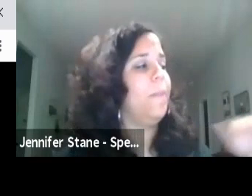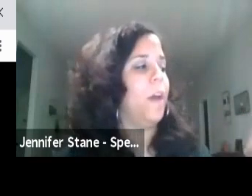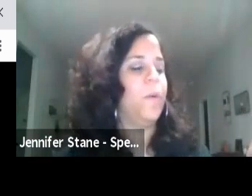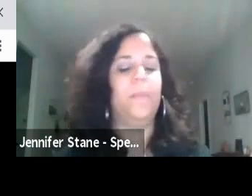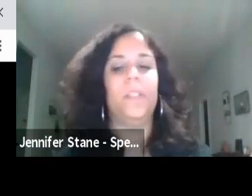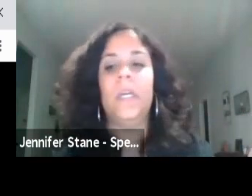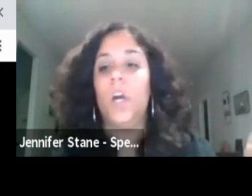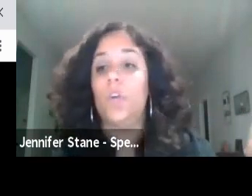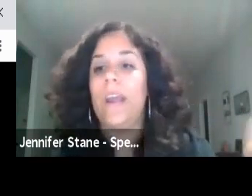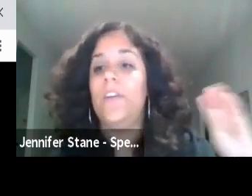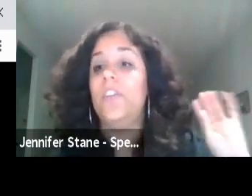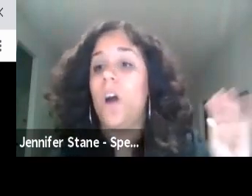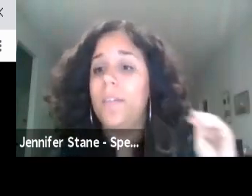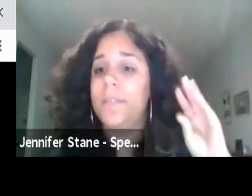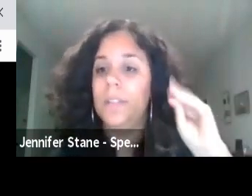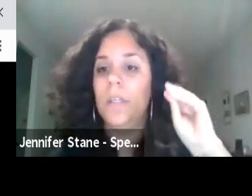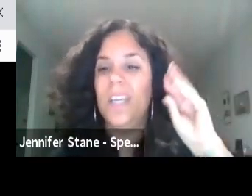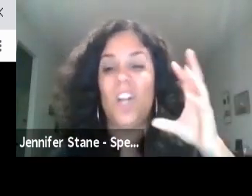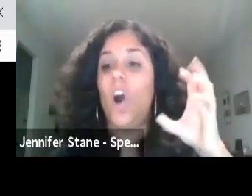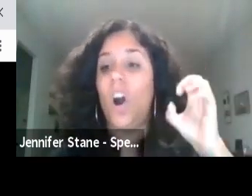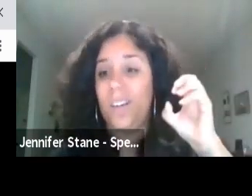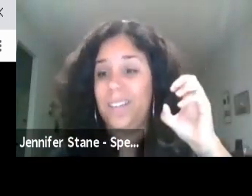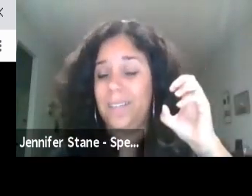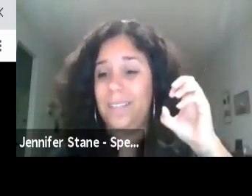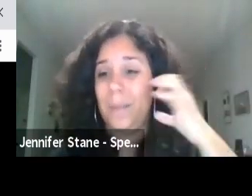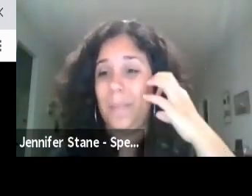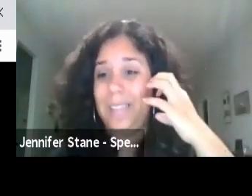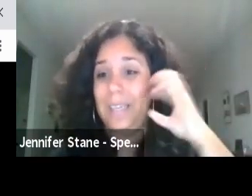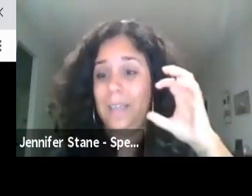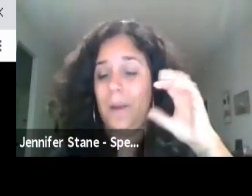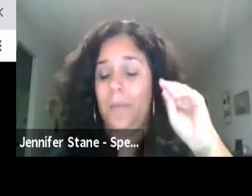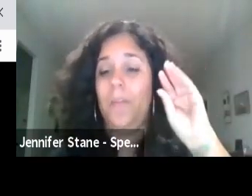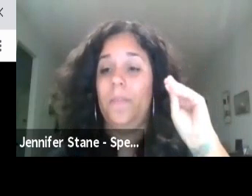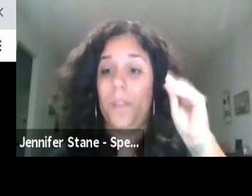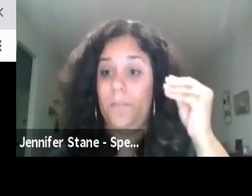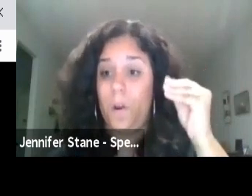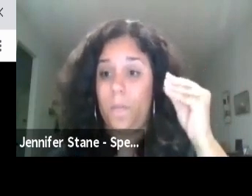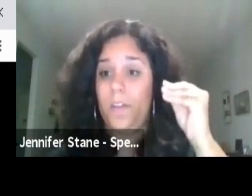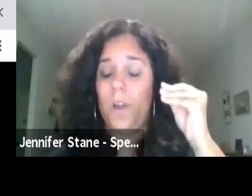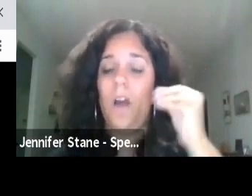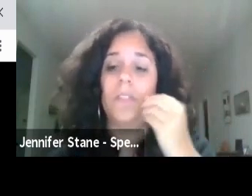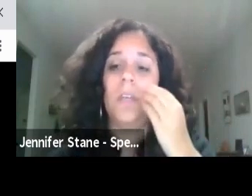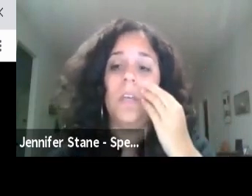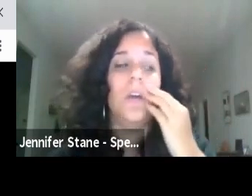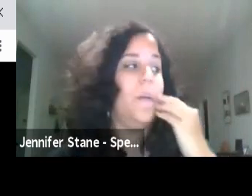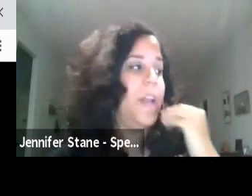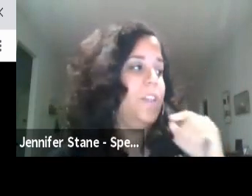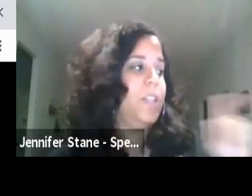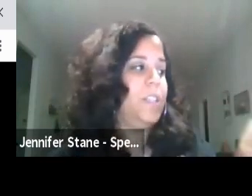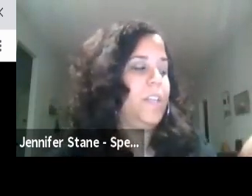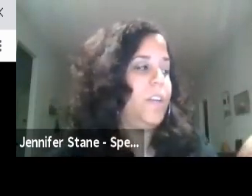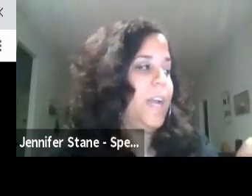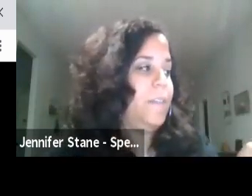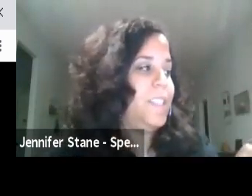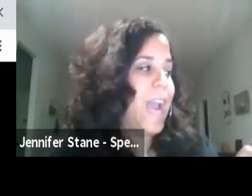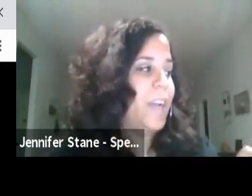open wide mouth props are great. They're soft. It's not hard like a plastic mouth prop. They're foam. They're soft. And as you can